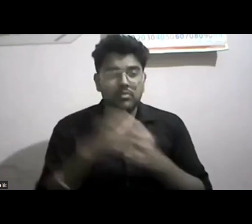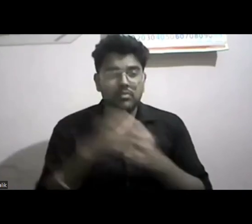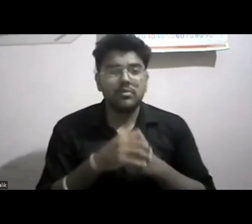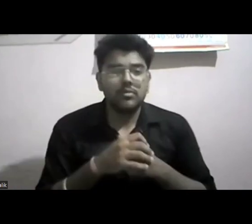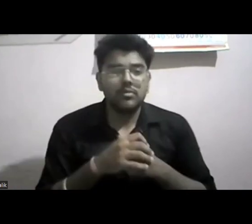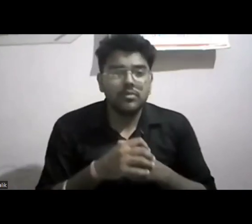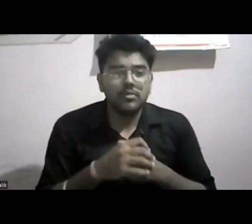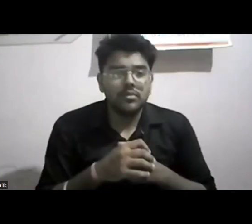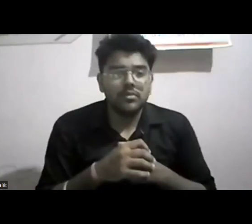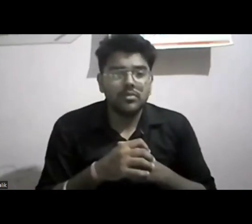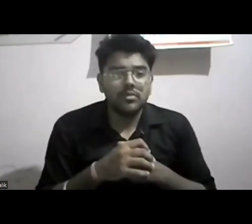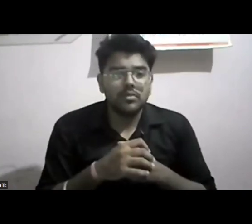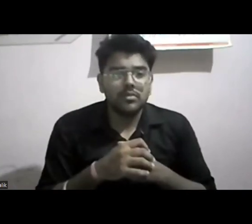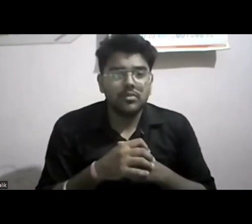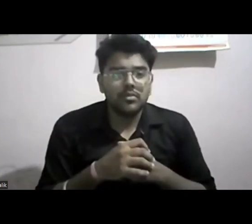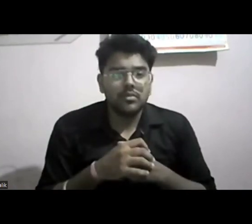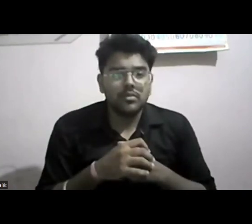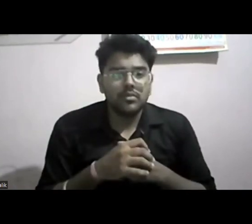Sorry, you are muted.